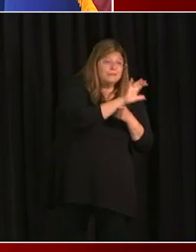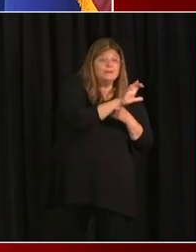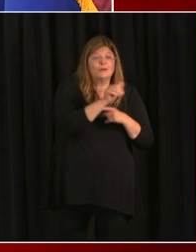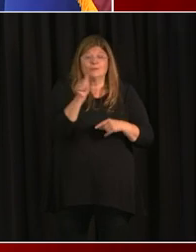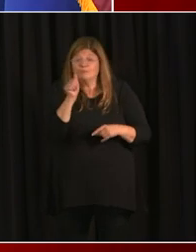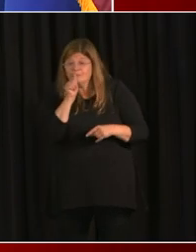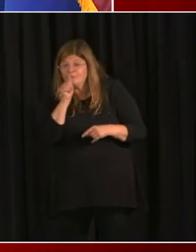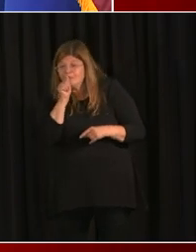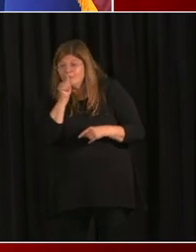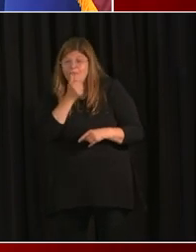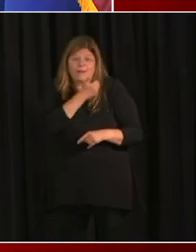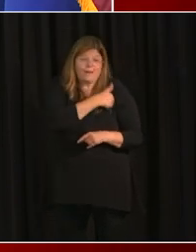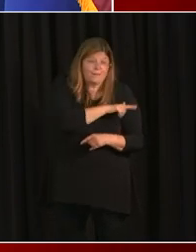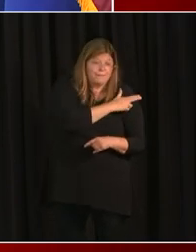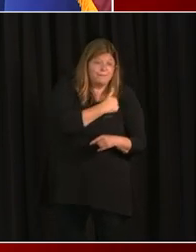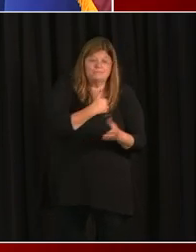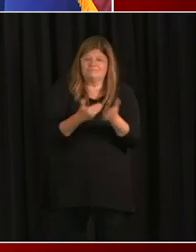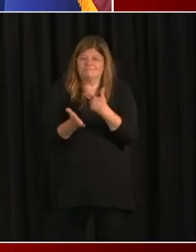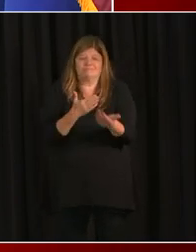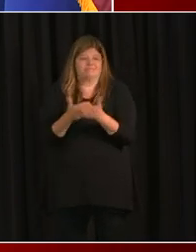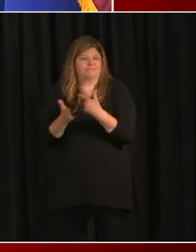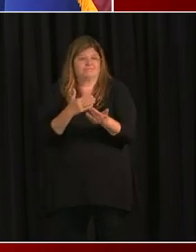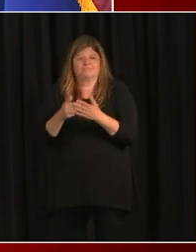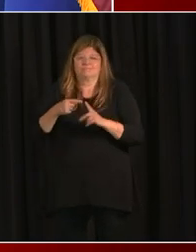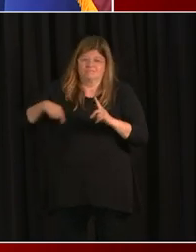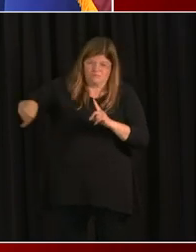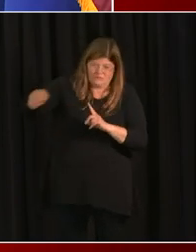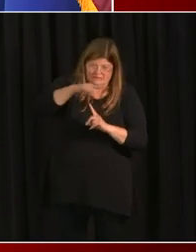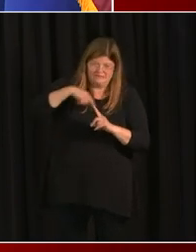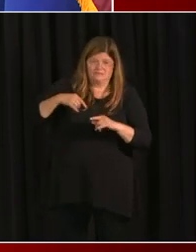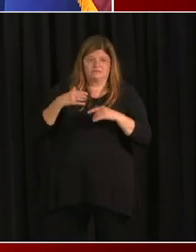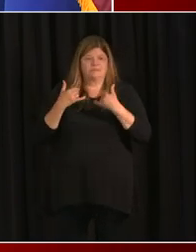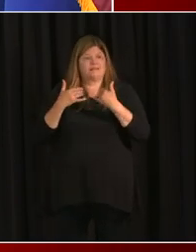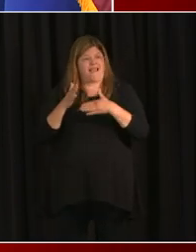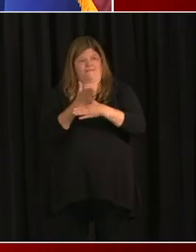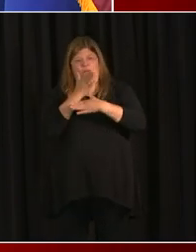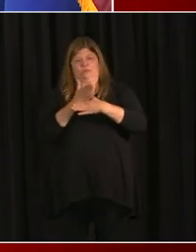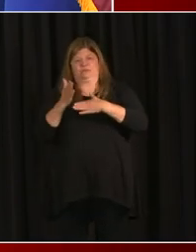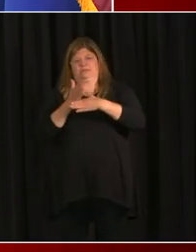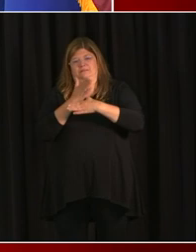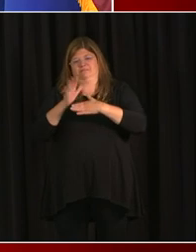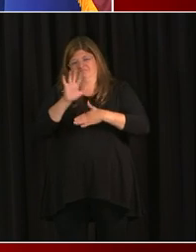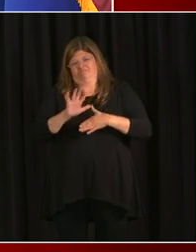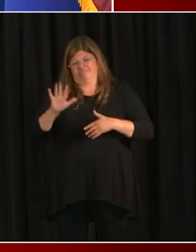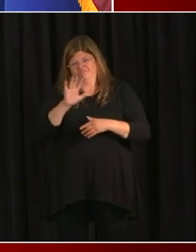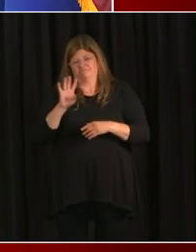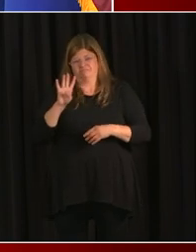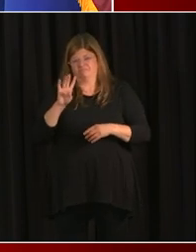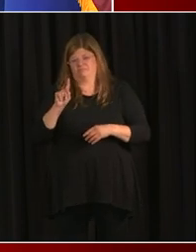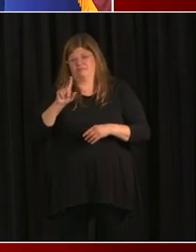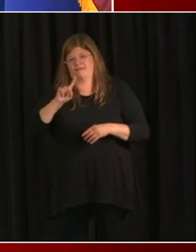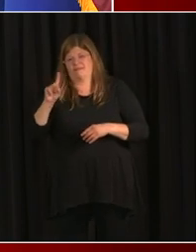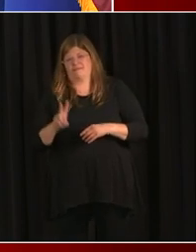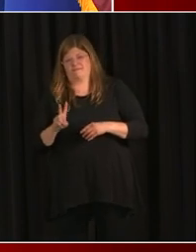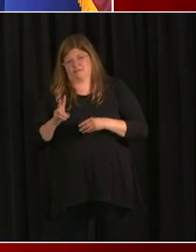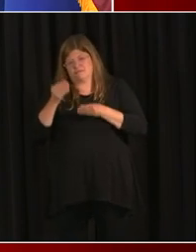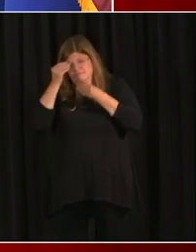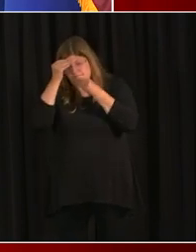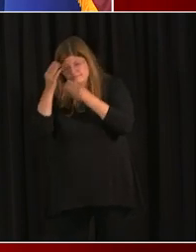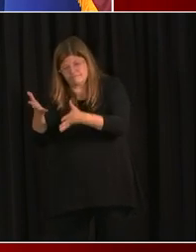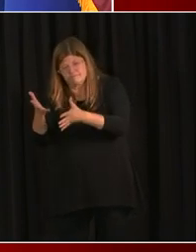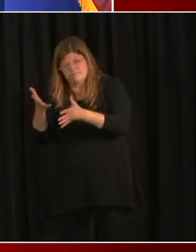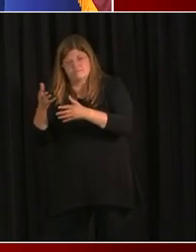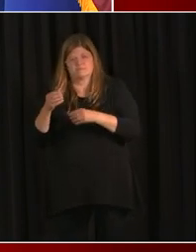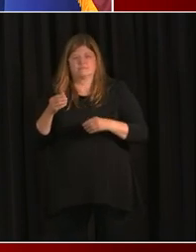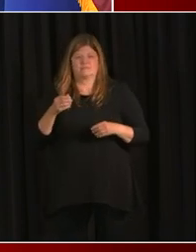labs in a hospital. Those average testing times for today that posted were about 4.5 days. It's important for you all to note